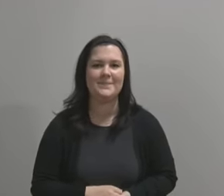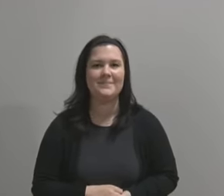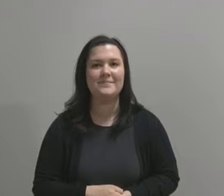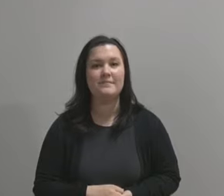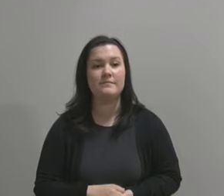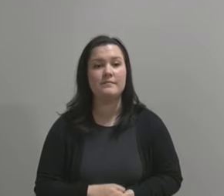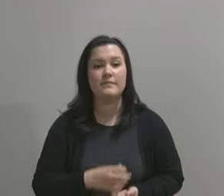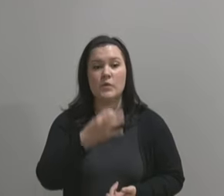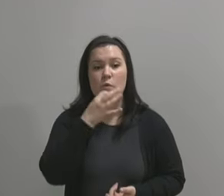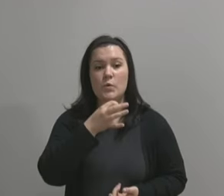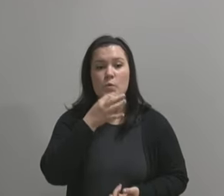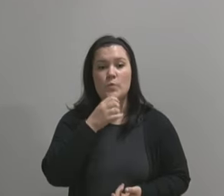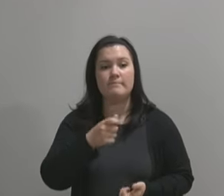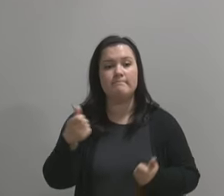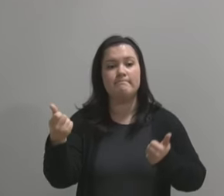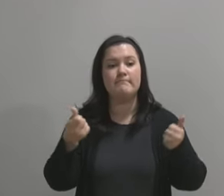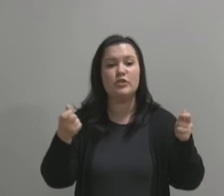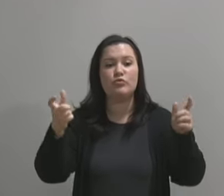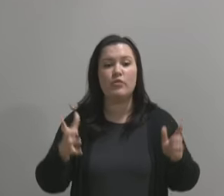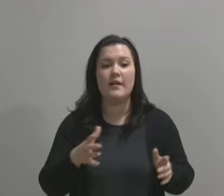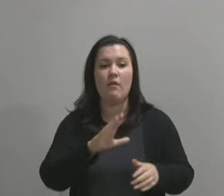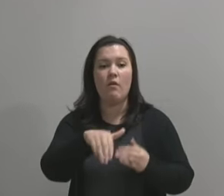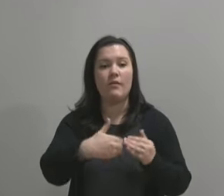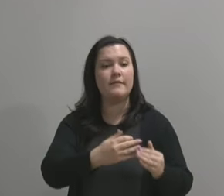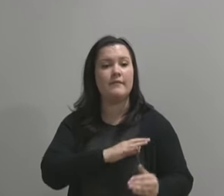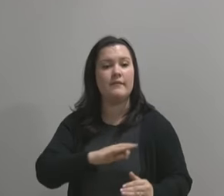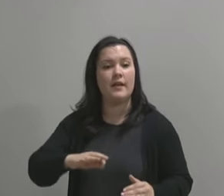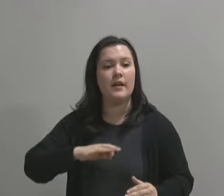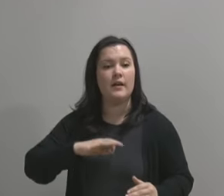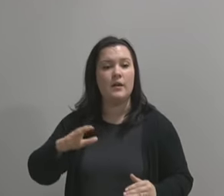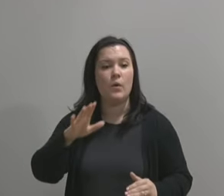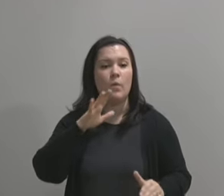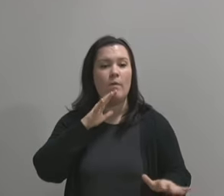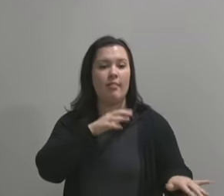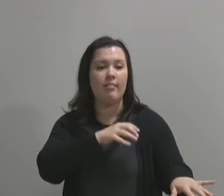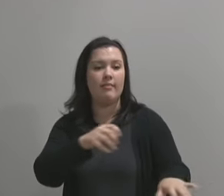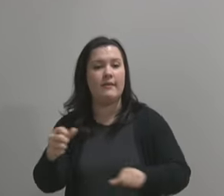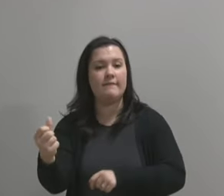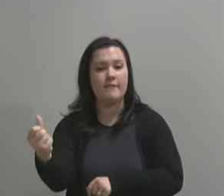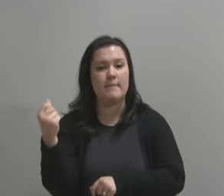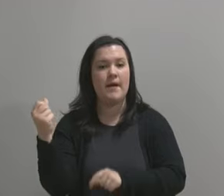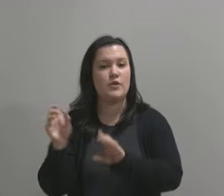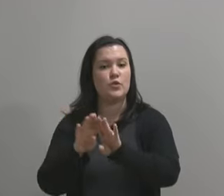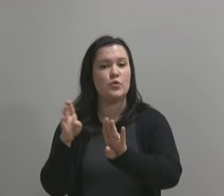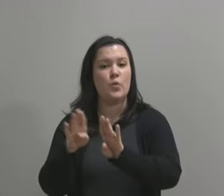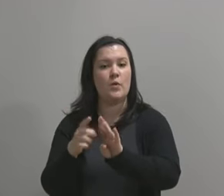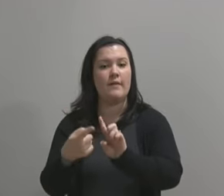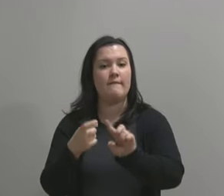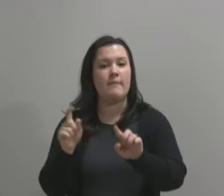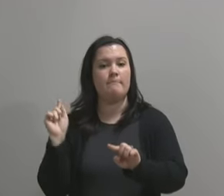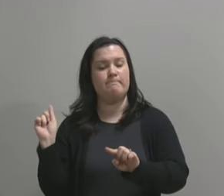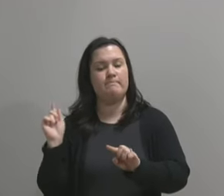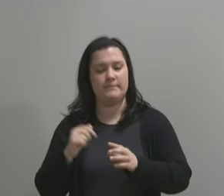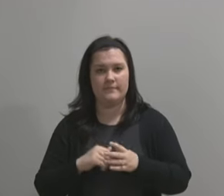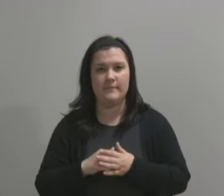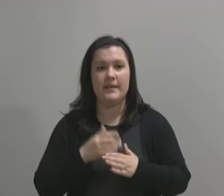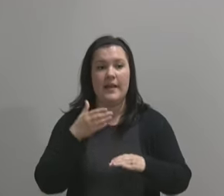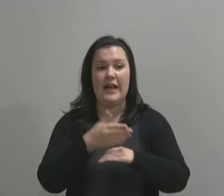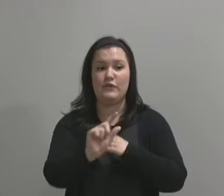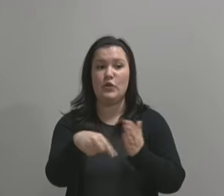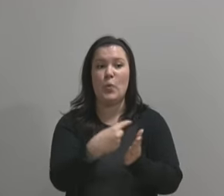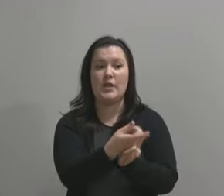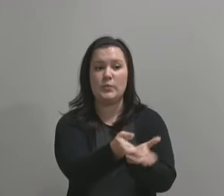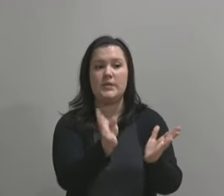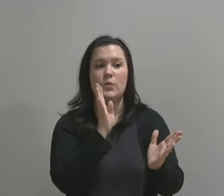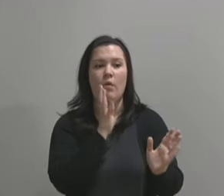In a moment, the administration and faculty will recess through the rear doors of the auditorium, after which our graduates